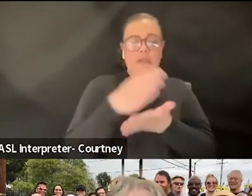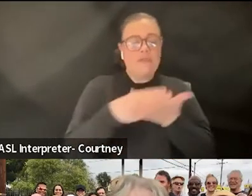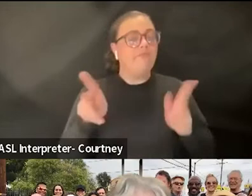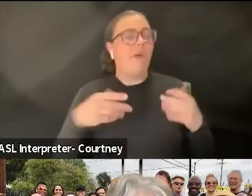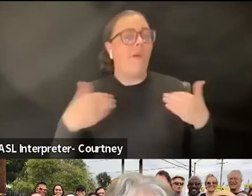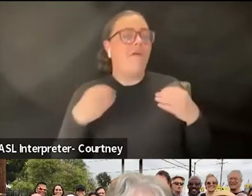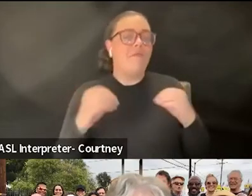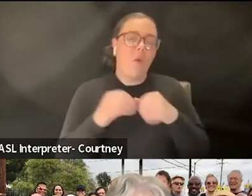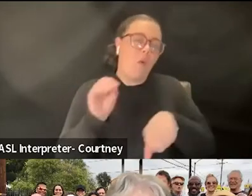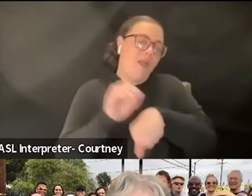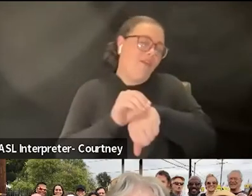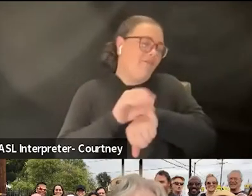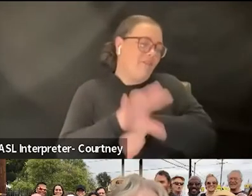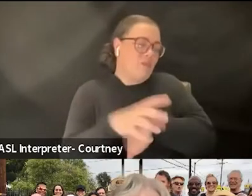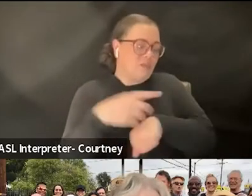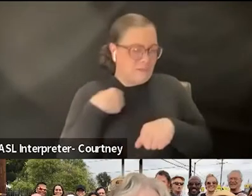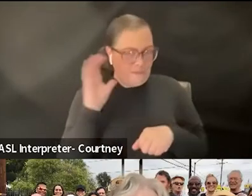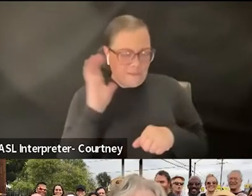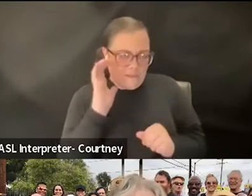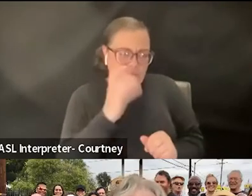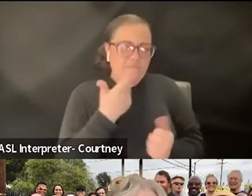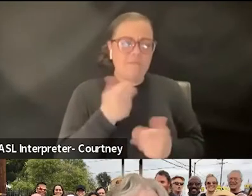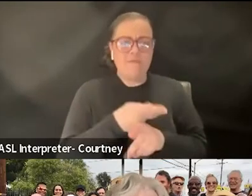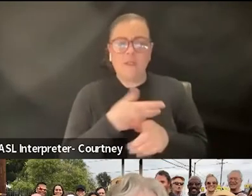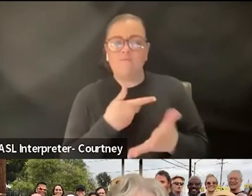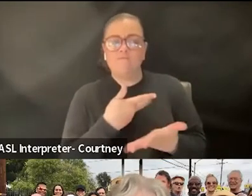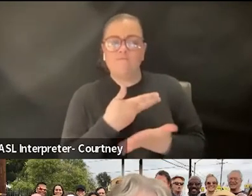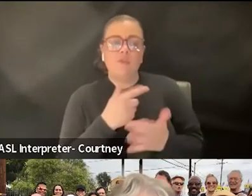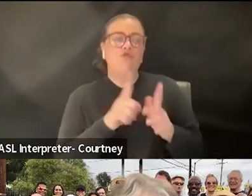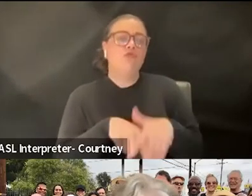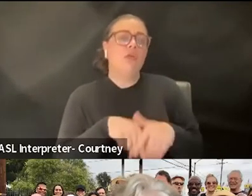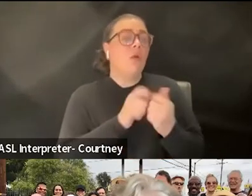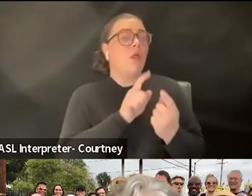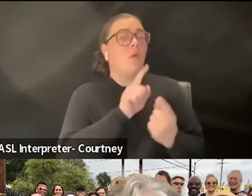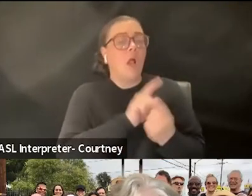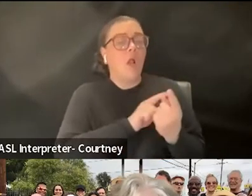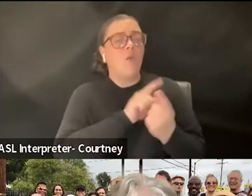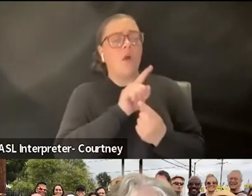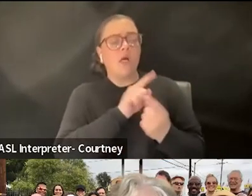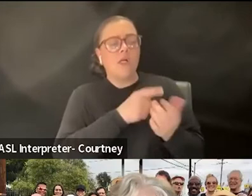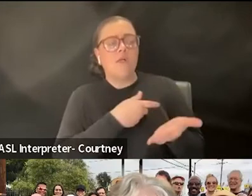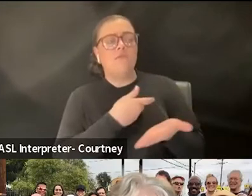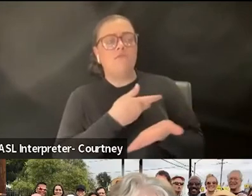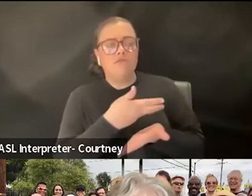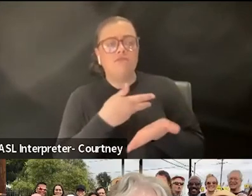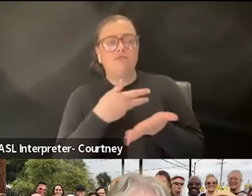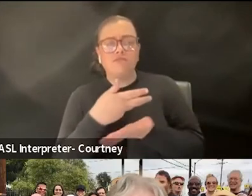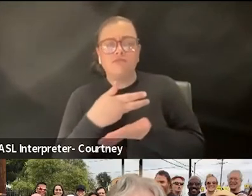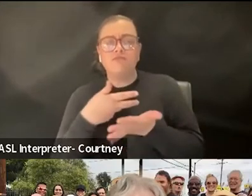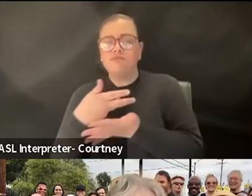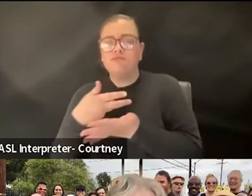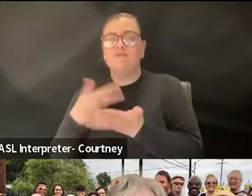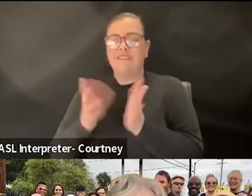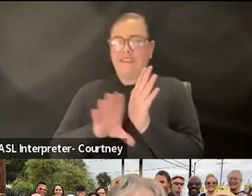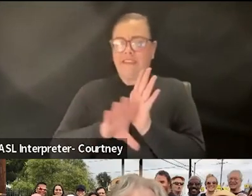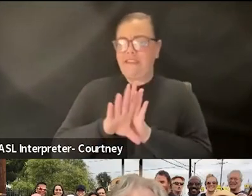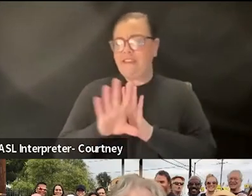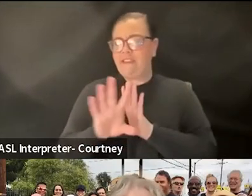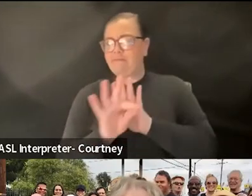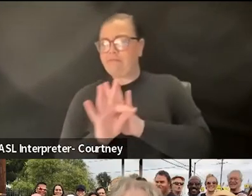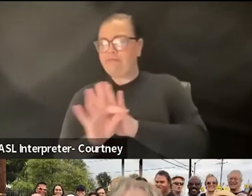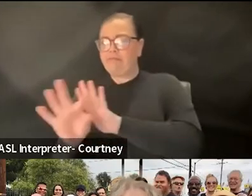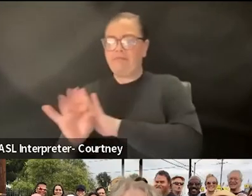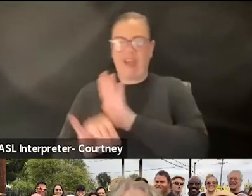on just one-on-one conversations, clarifying the most important issues. And just